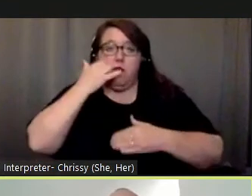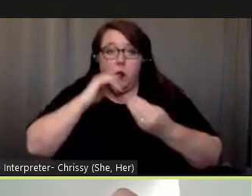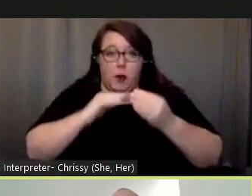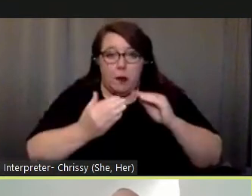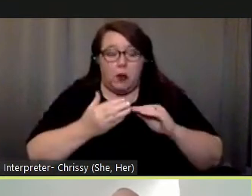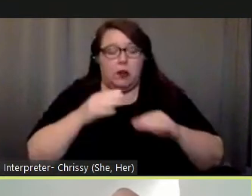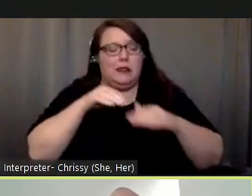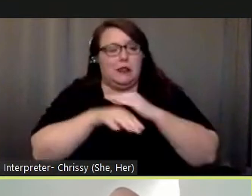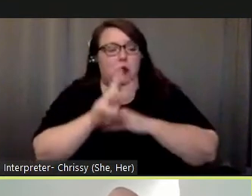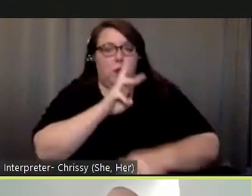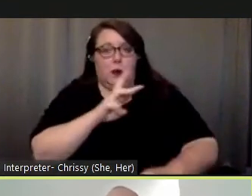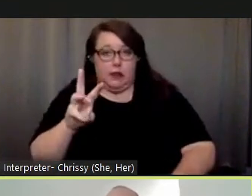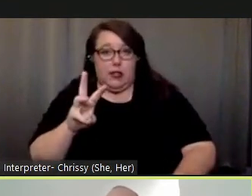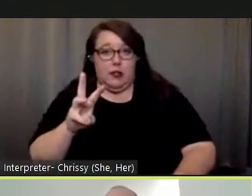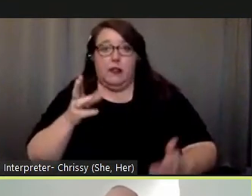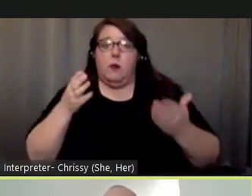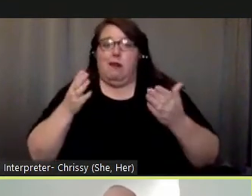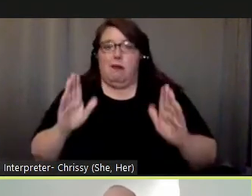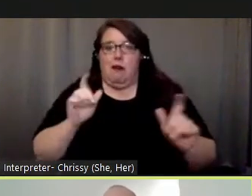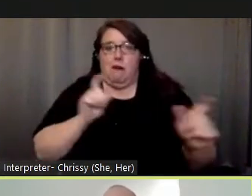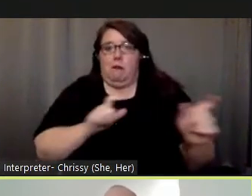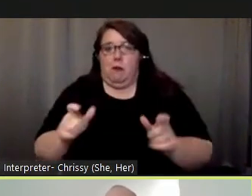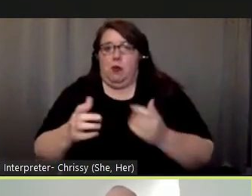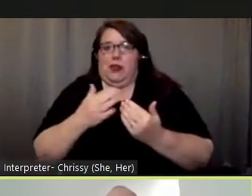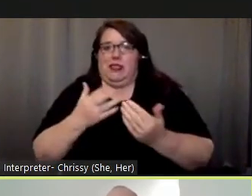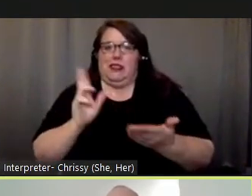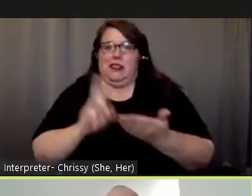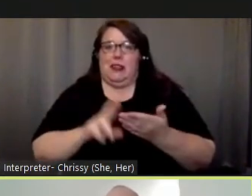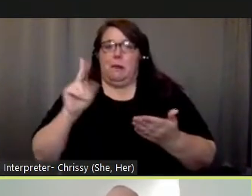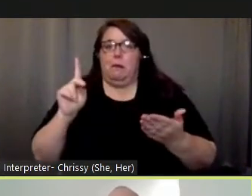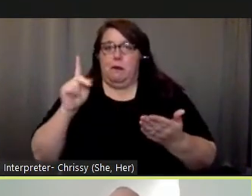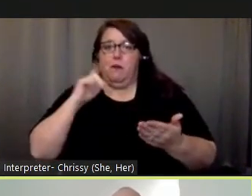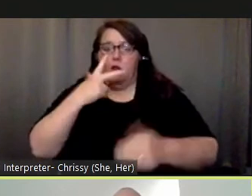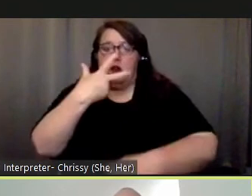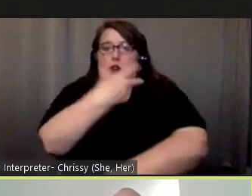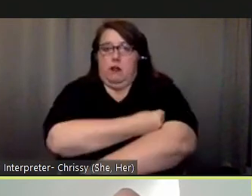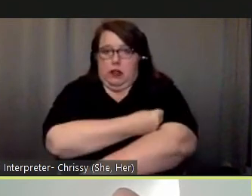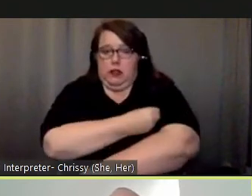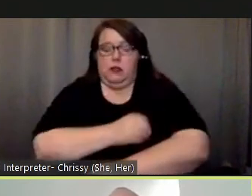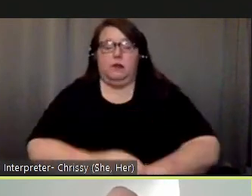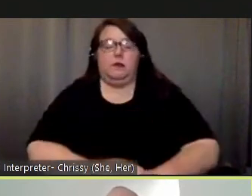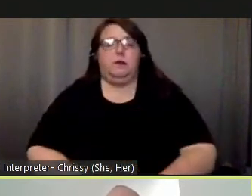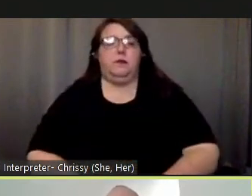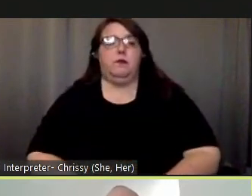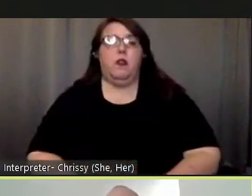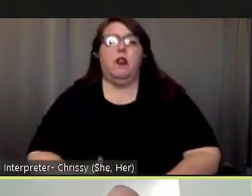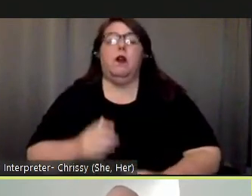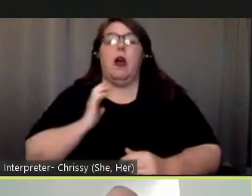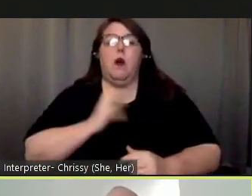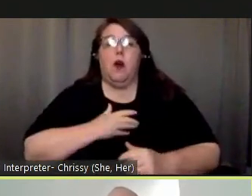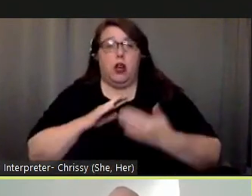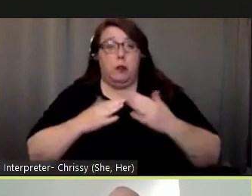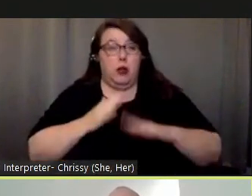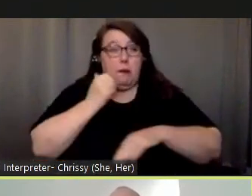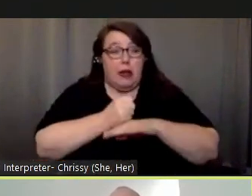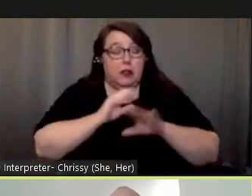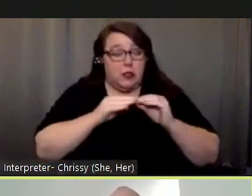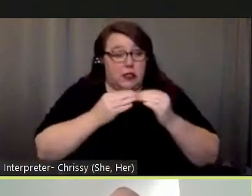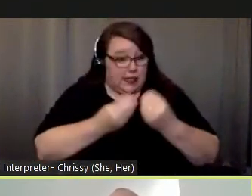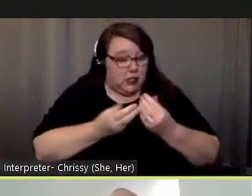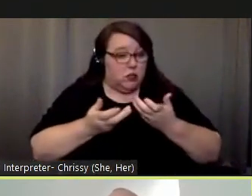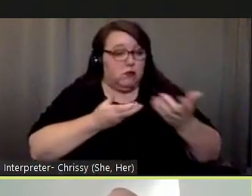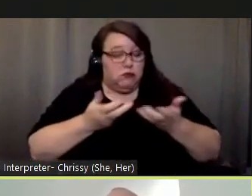websites that allow people to easily sign up to get vaccinated. We continue to work with our community-based organizations to stand